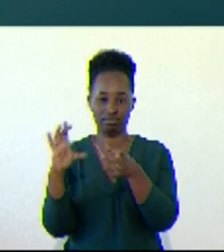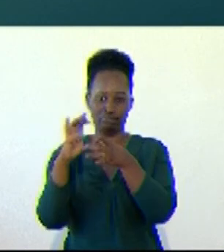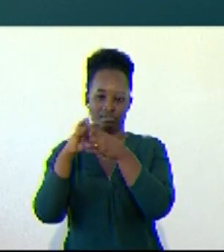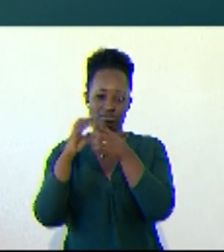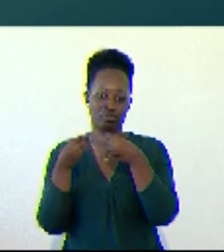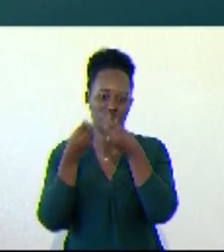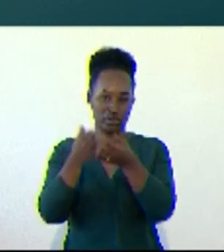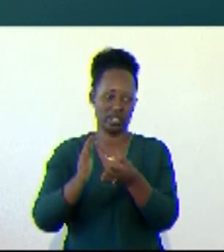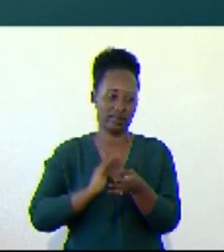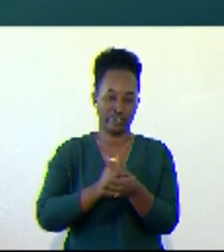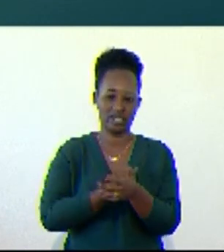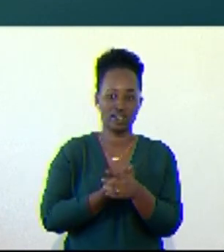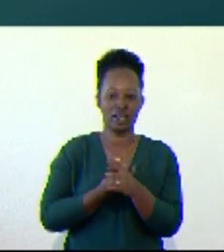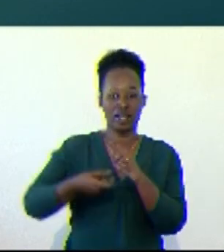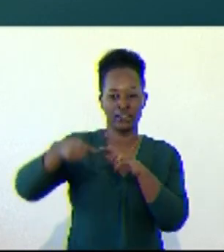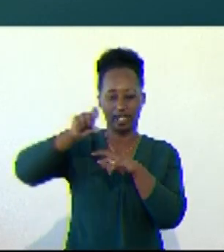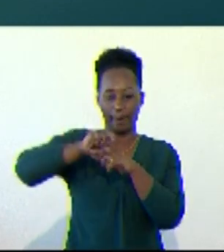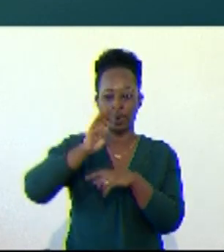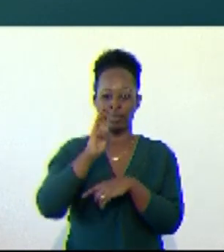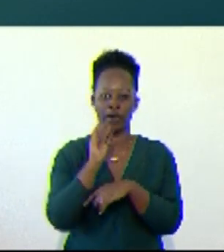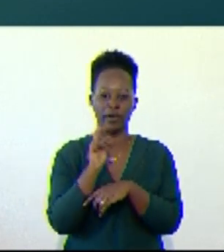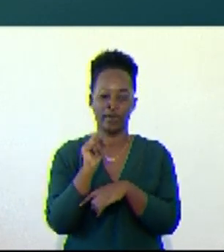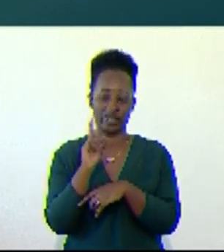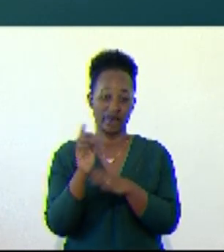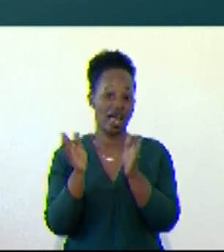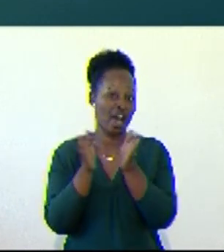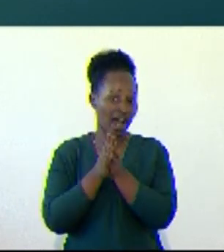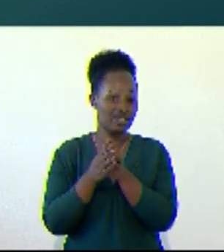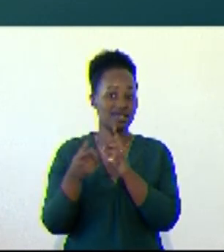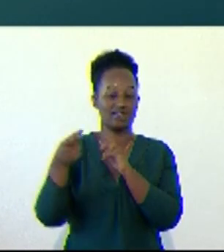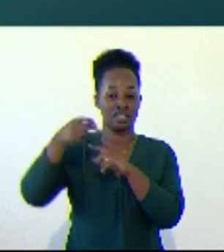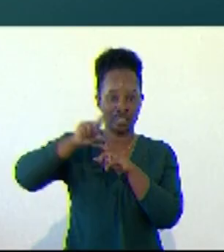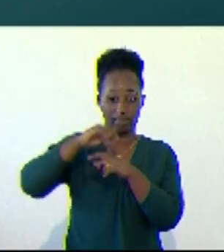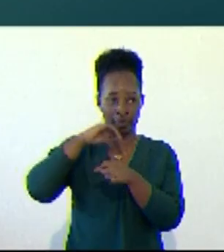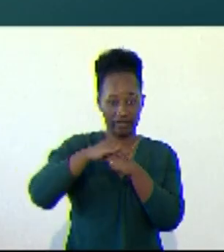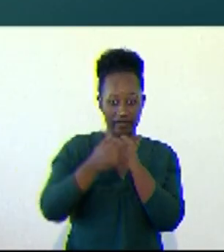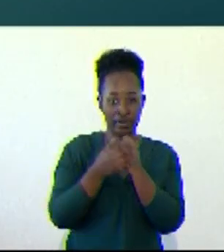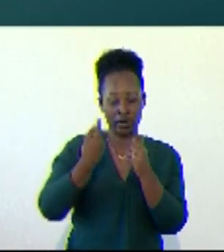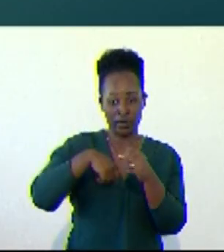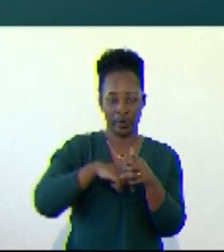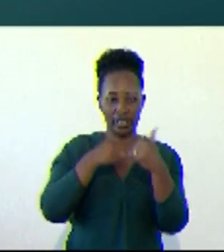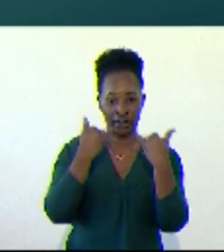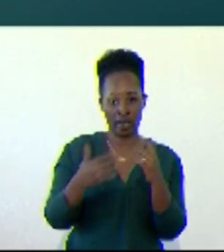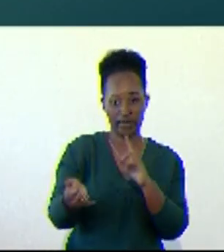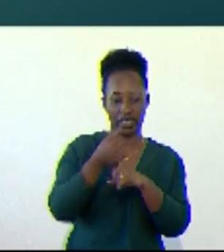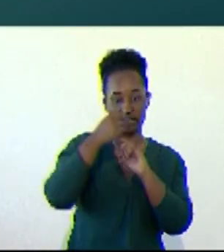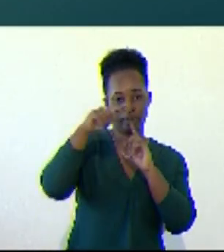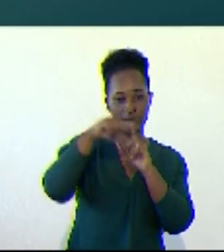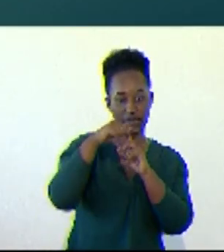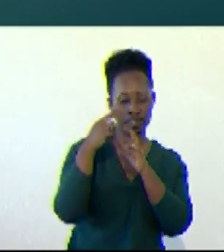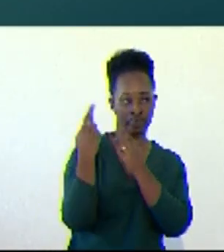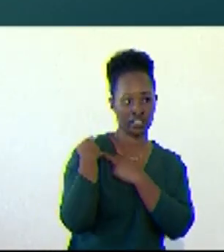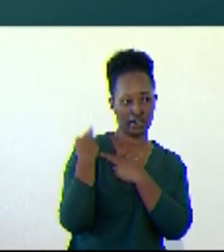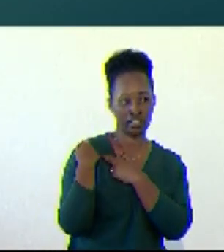give us a double bond. But as the double bond is formed, we now get a positive charge on the